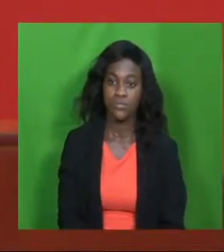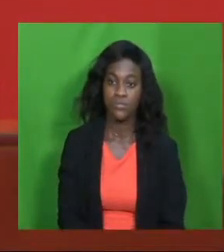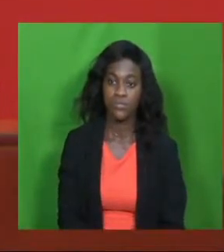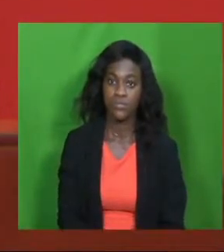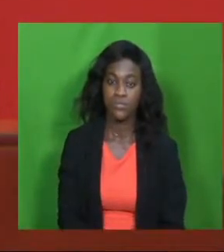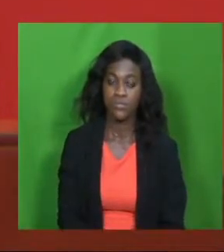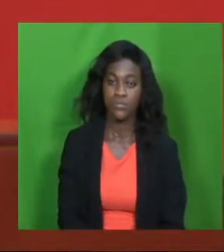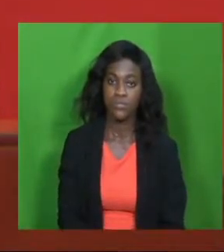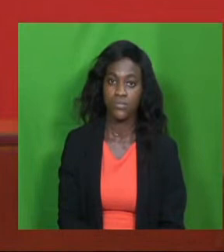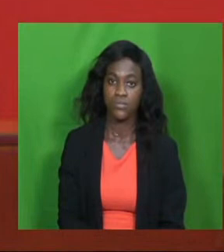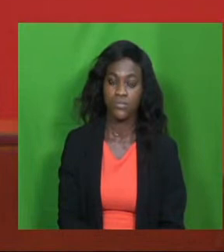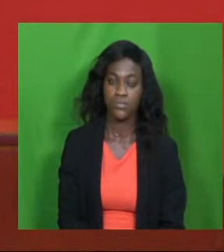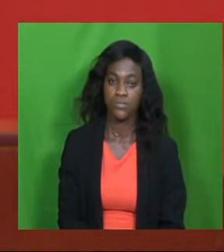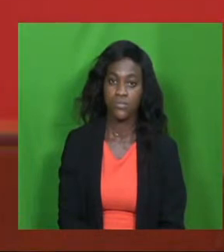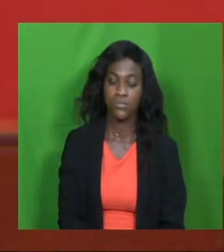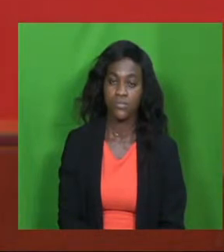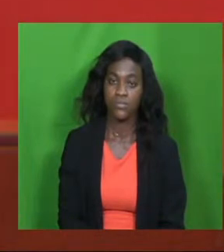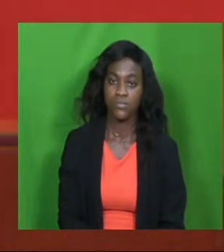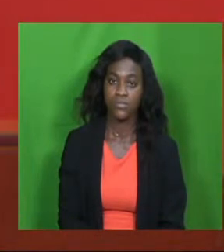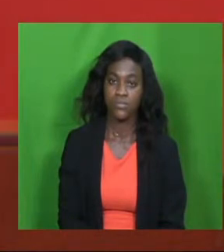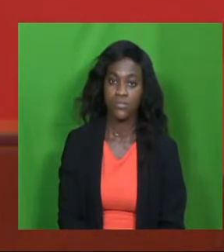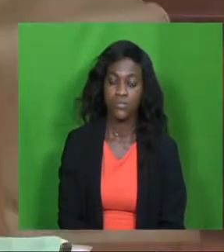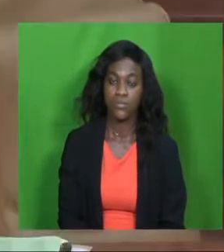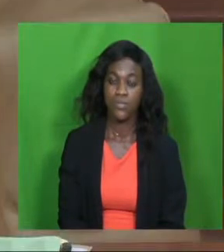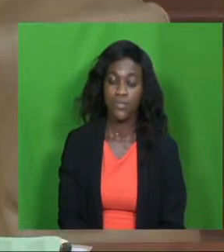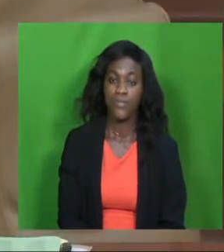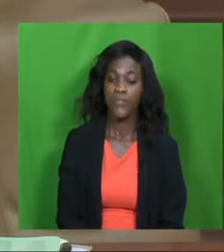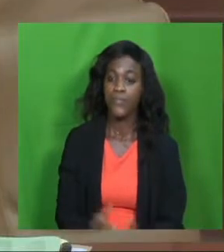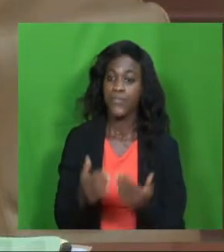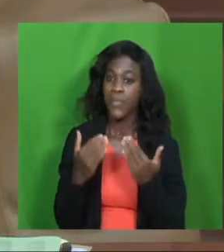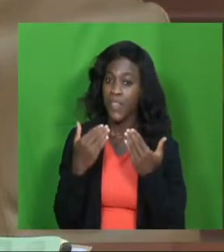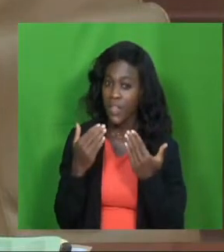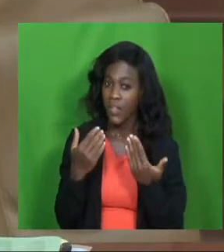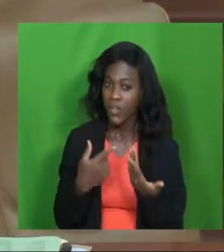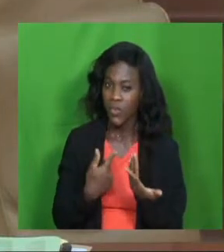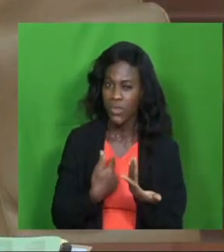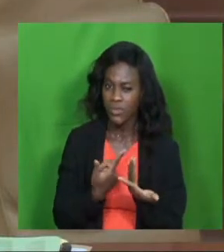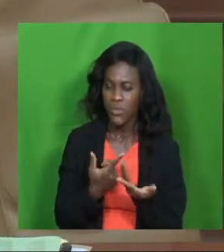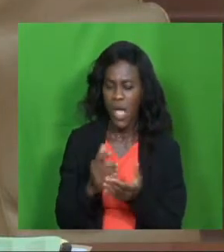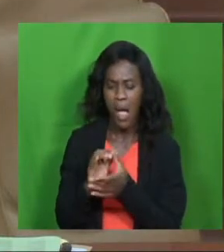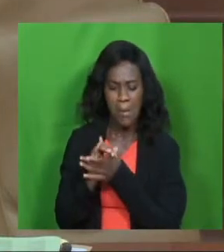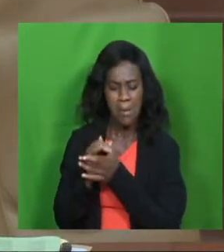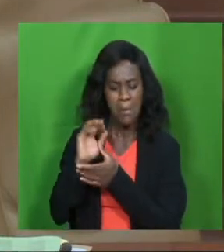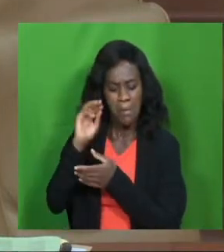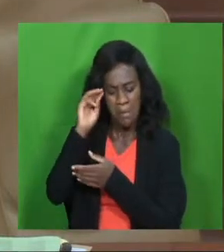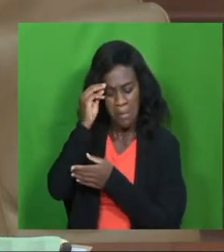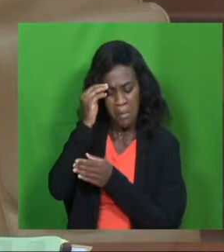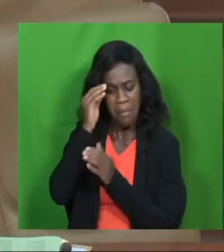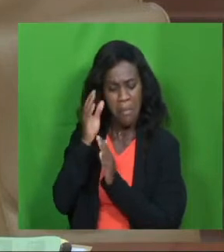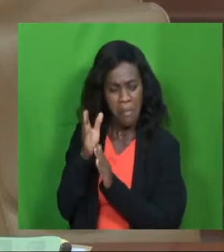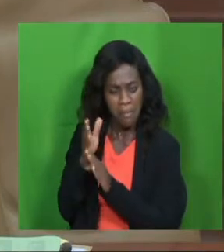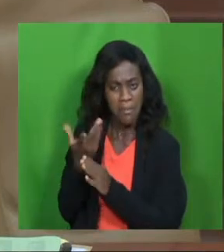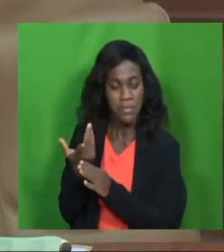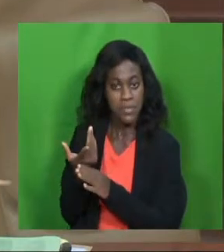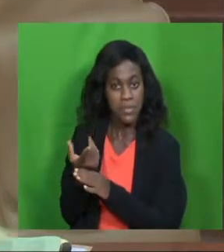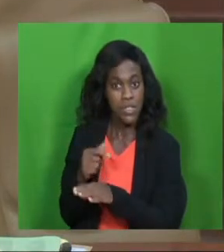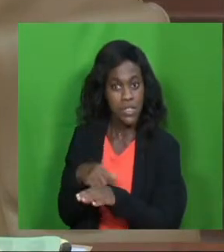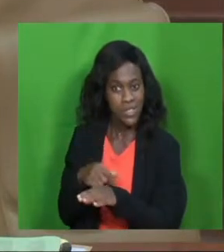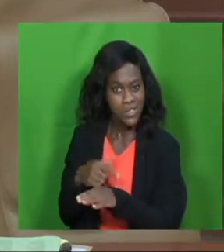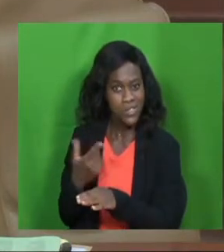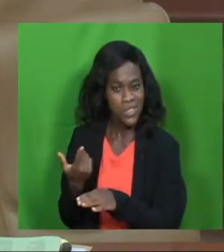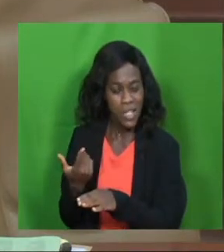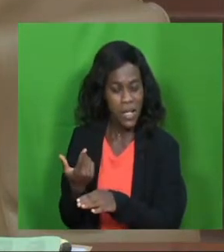Yes. Thank you, Right Honourable Speaker. I wish to commend the Minister for taking his time